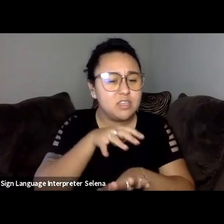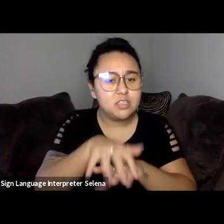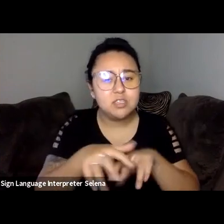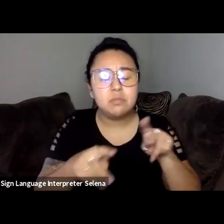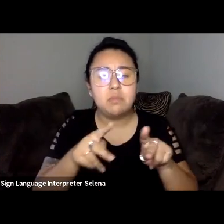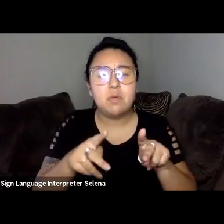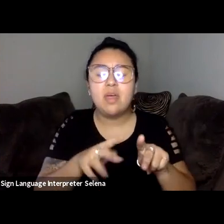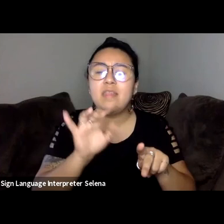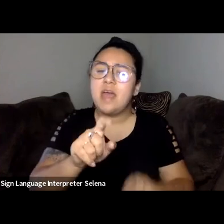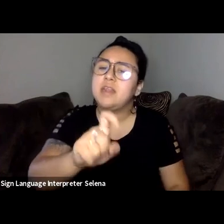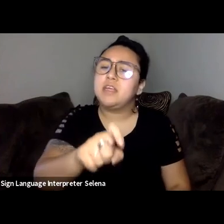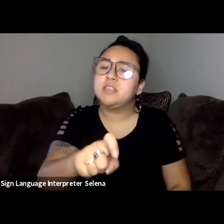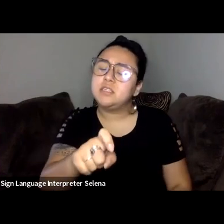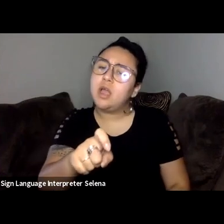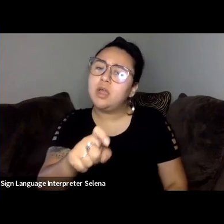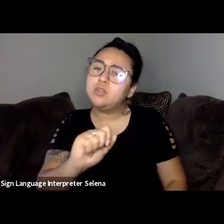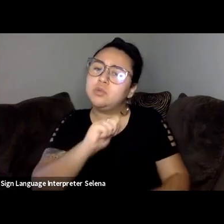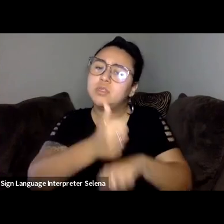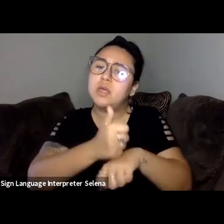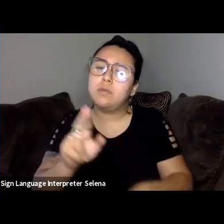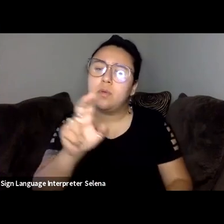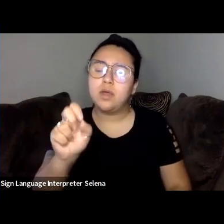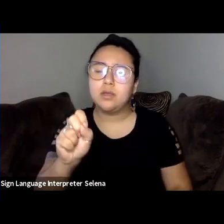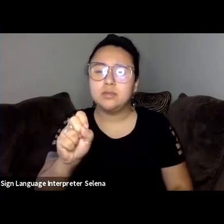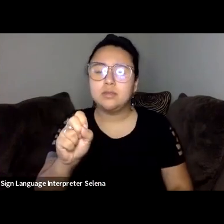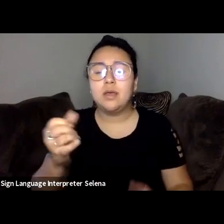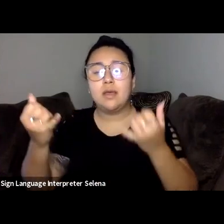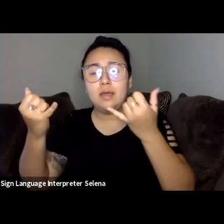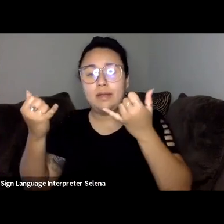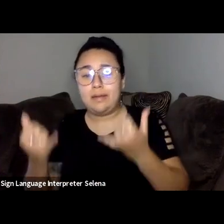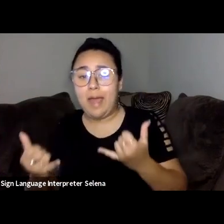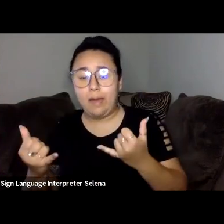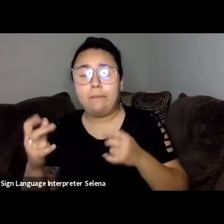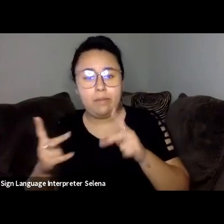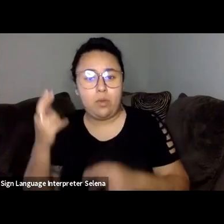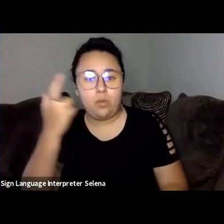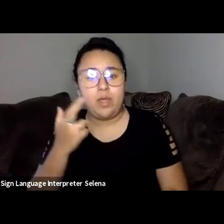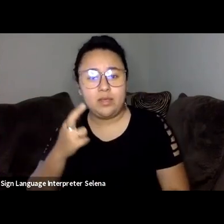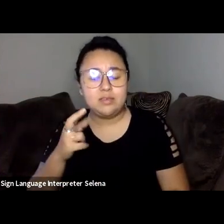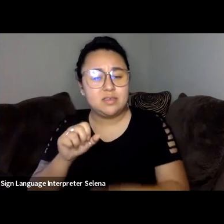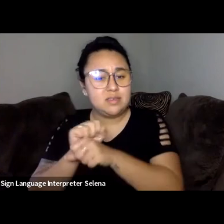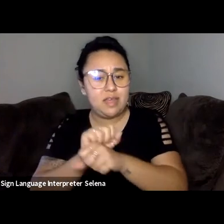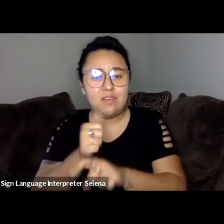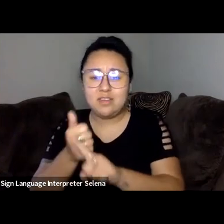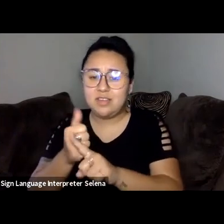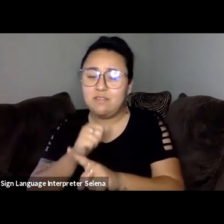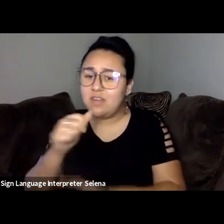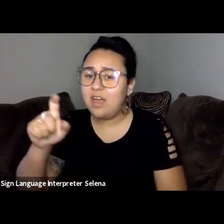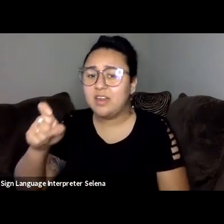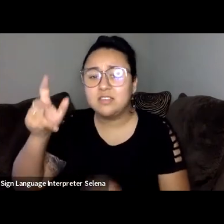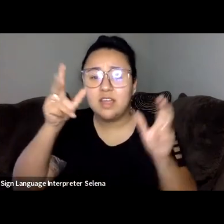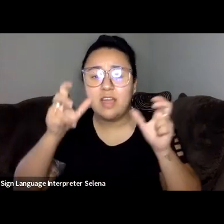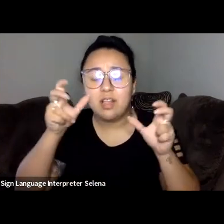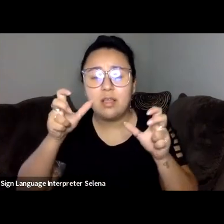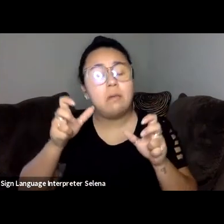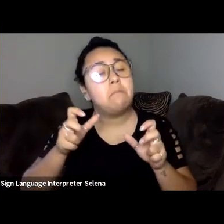out loud and maybe coming to an understanding that slavery was not a necessary evil for the United States, but many people definitely